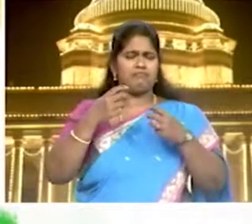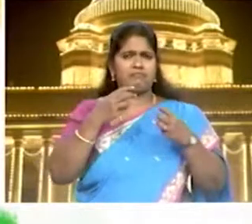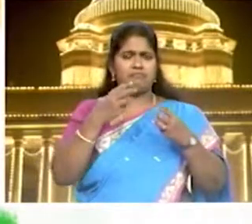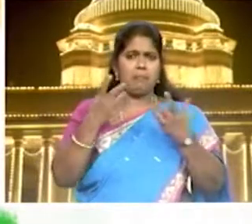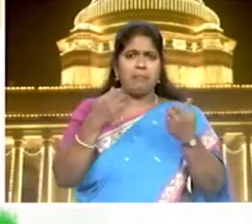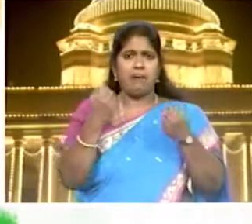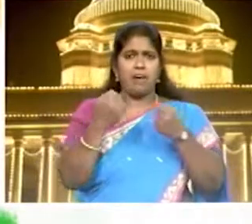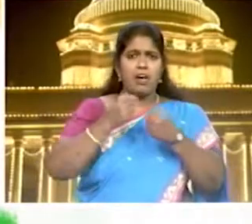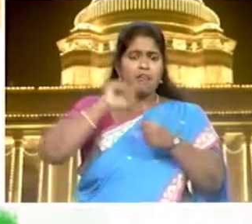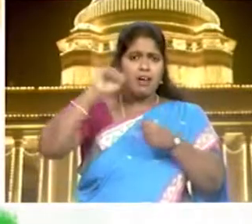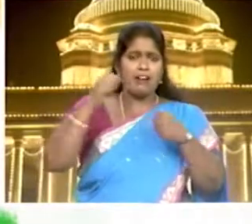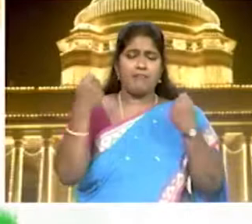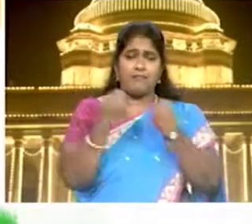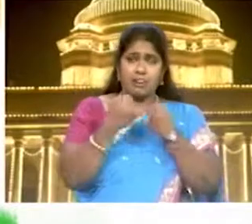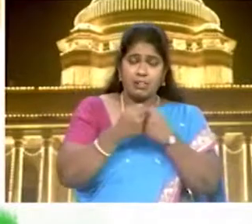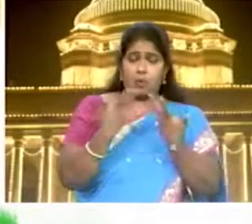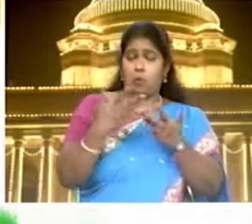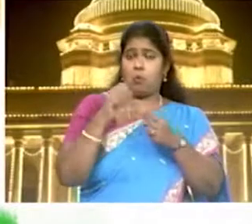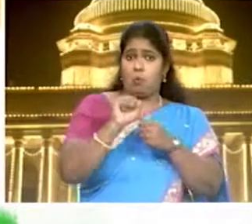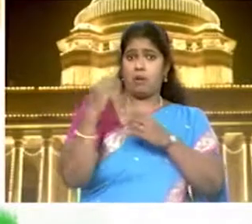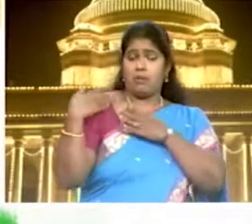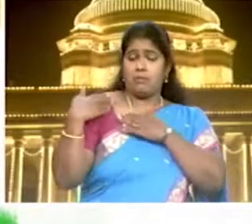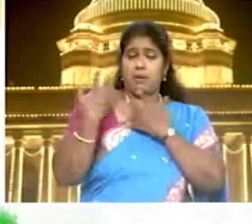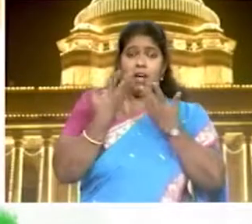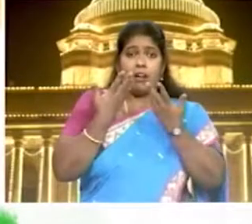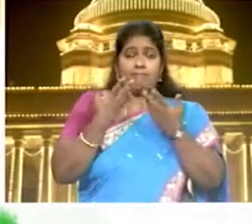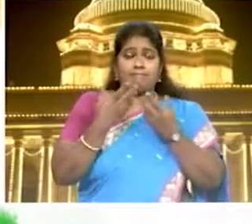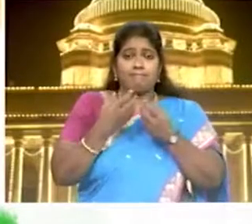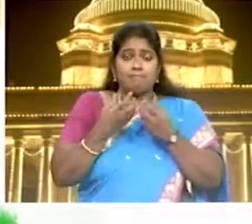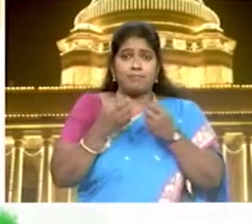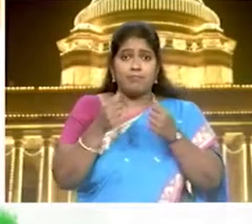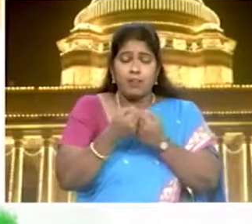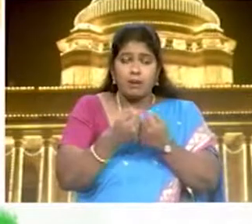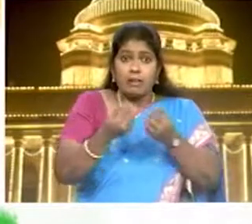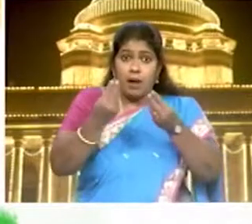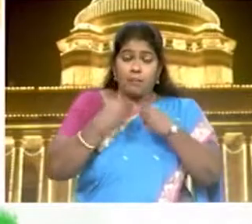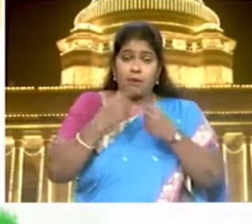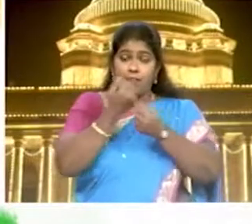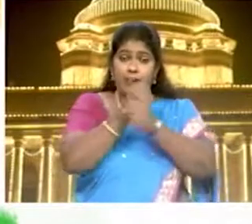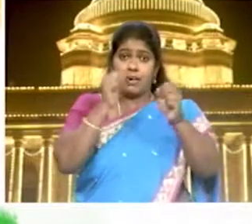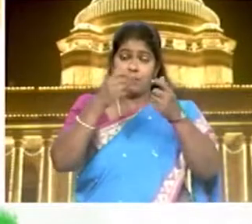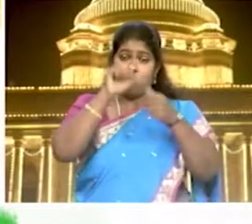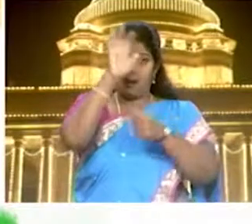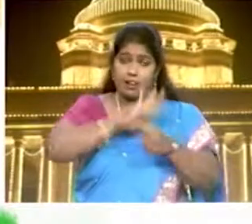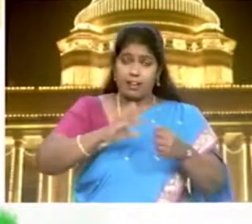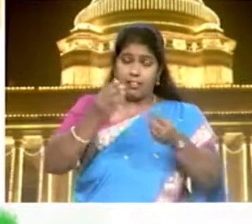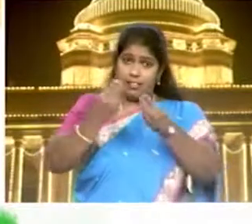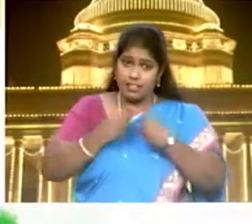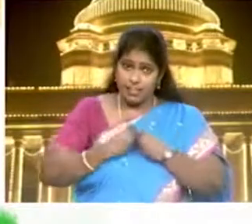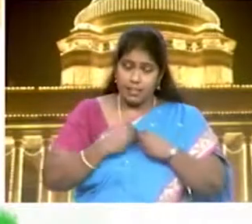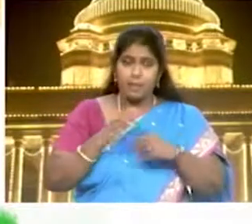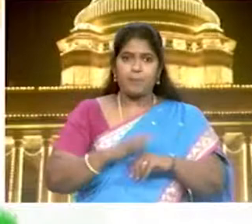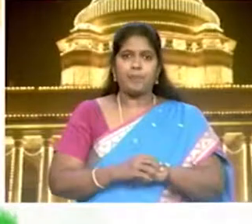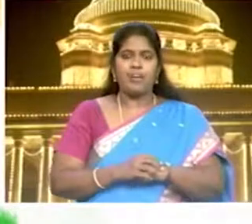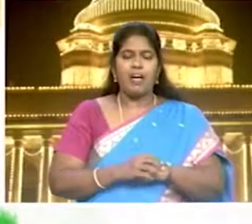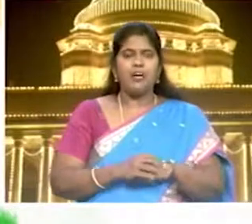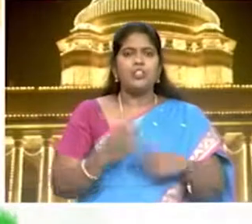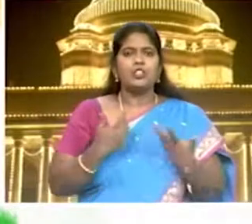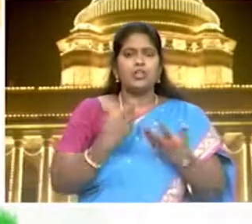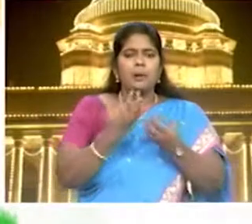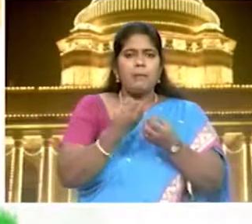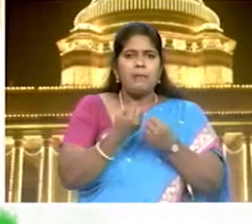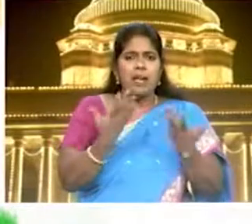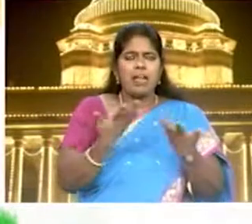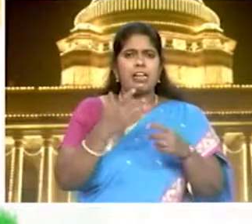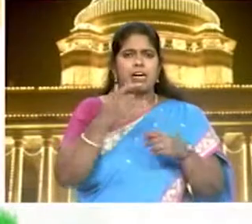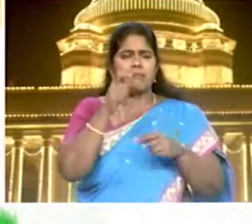the torch of awakening, leaving little trace on their heroic deeds. Forgotten for long were many